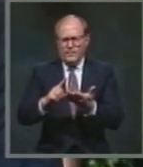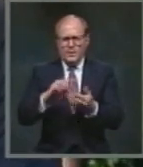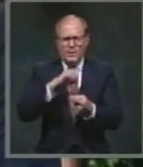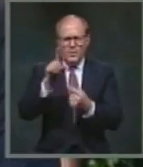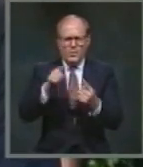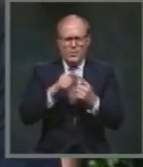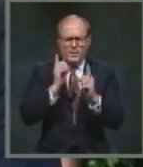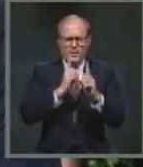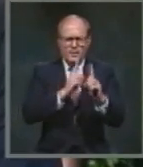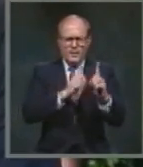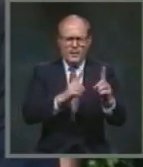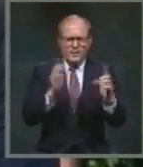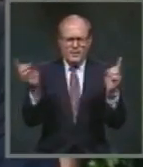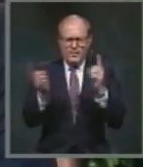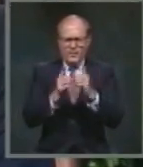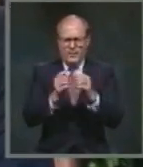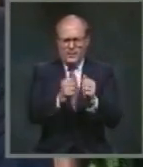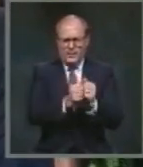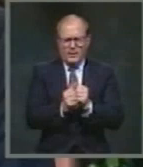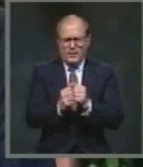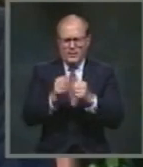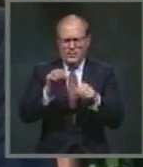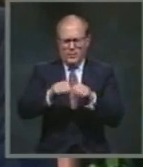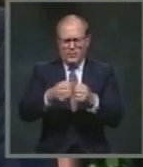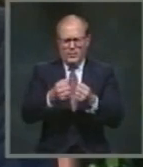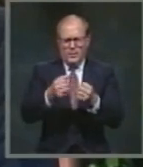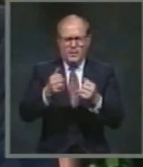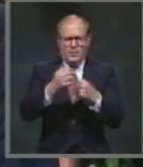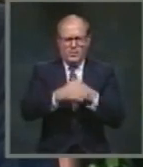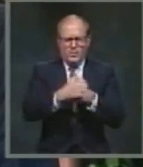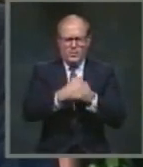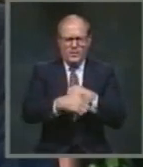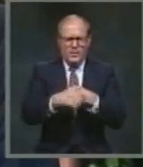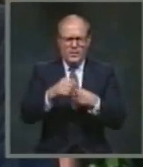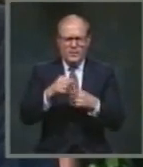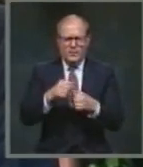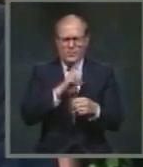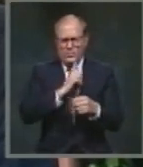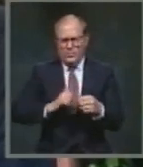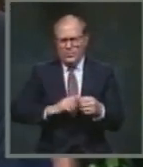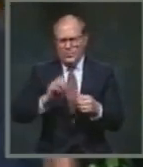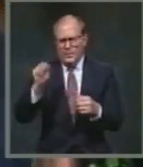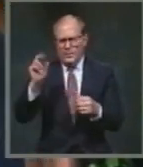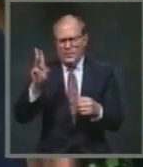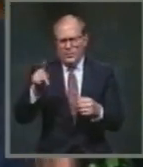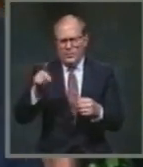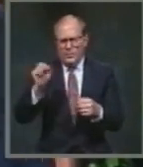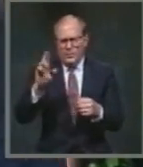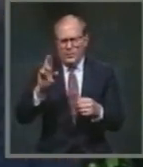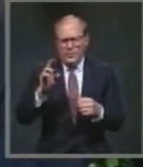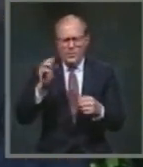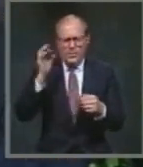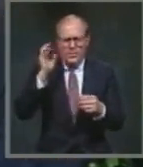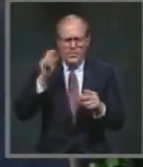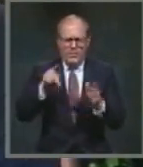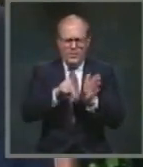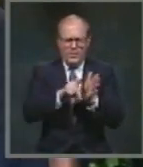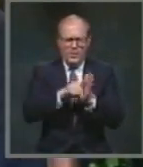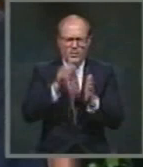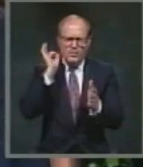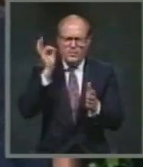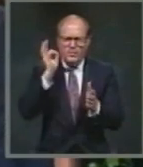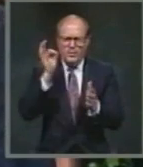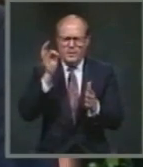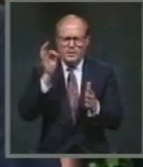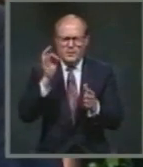when the disciples came together to break bread," the Lord's Supper, "Paul preached unto them, ready